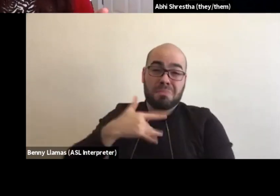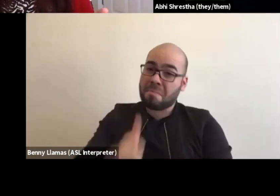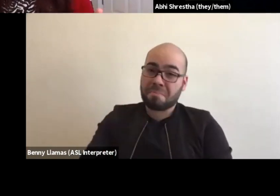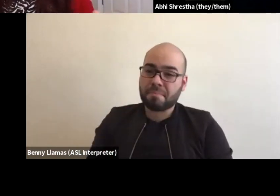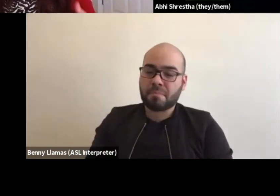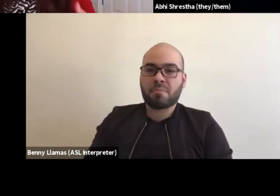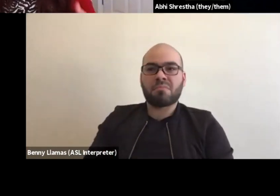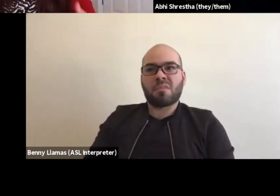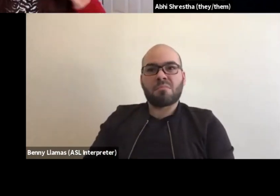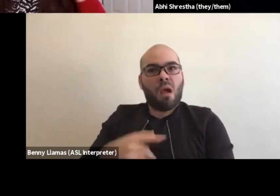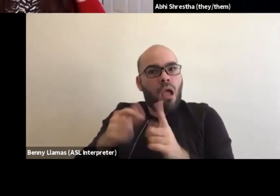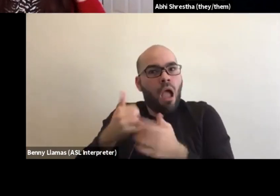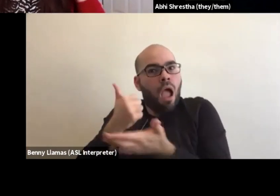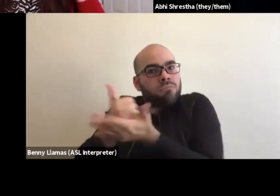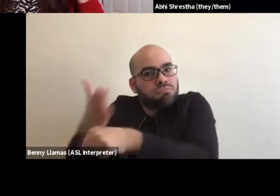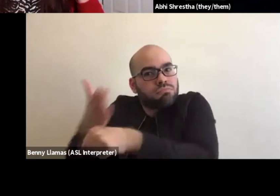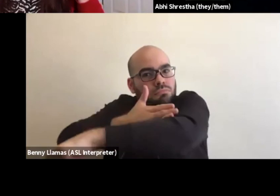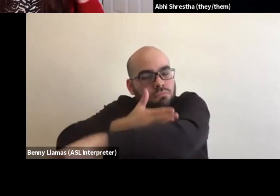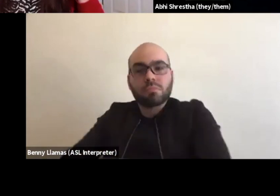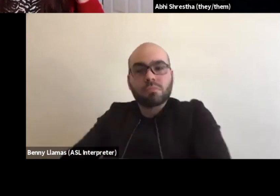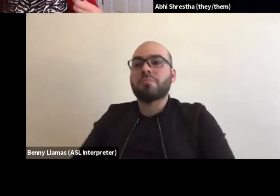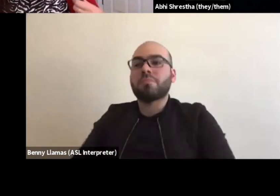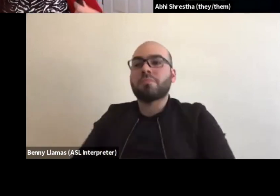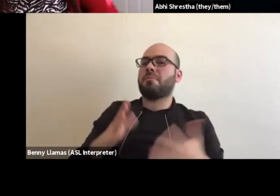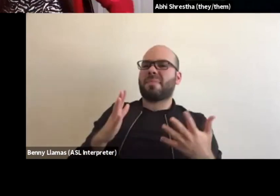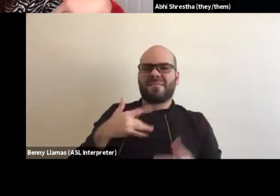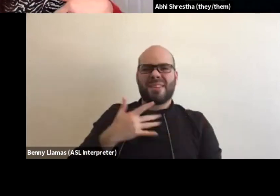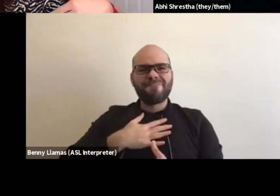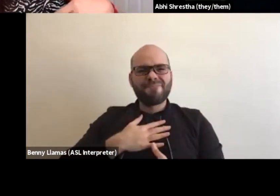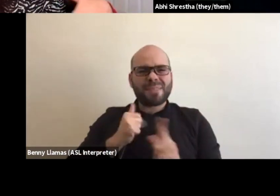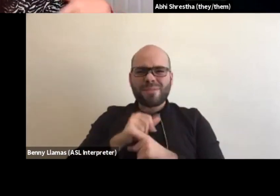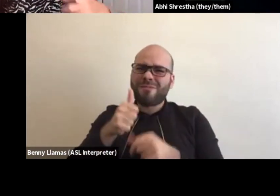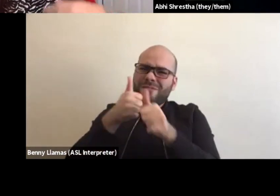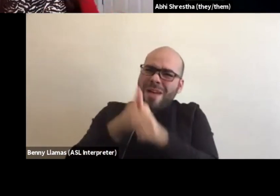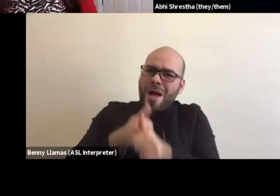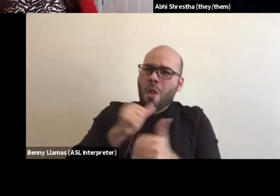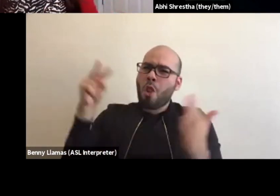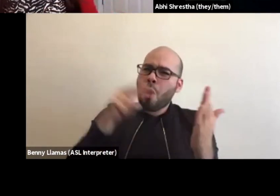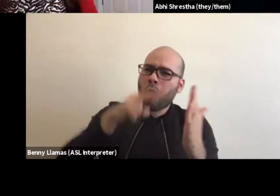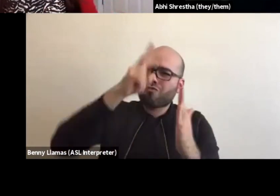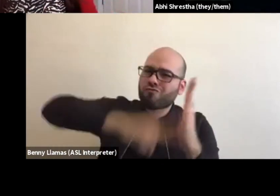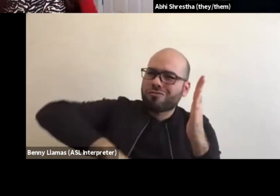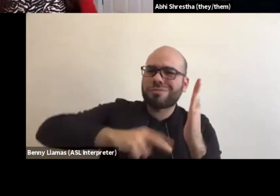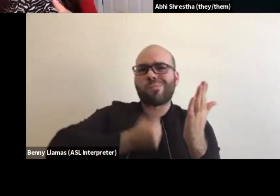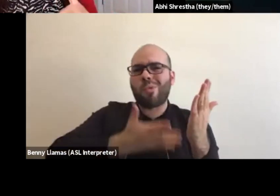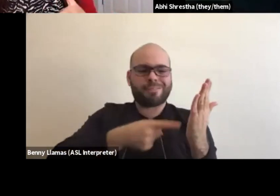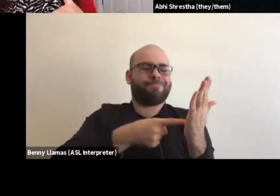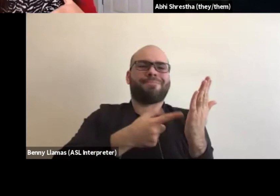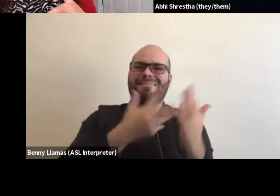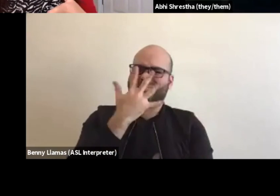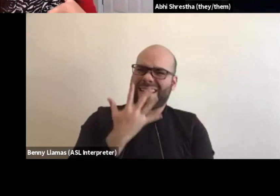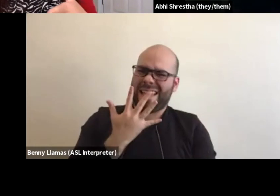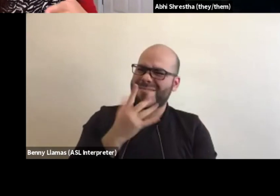intimidated by poetry, and that to me is kind of sad. And I try to undo that in my life, and I try